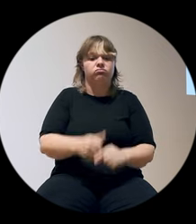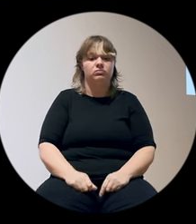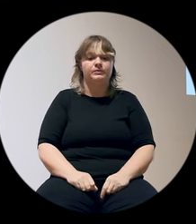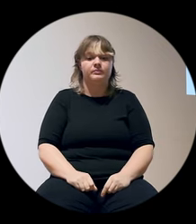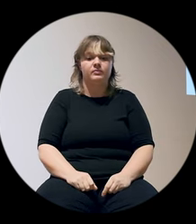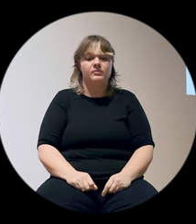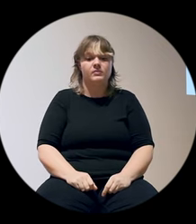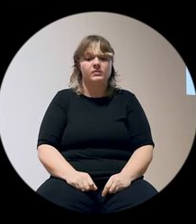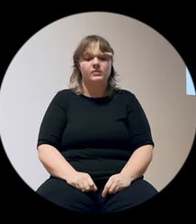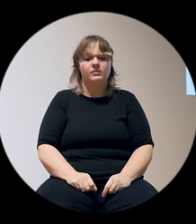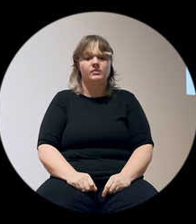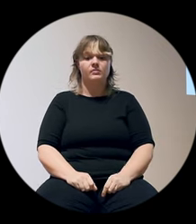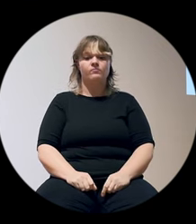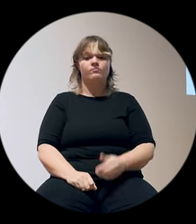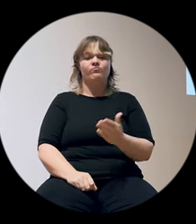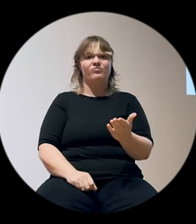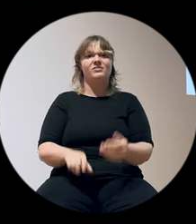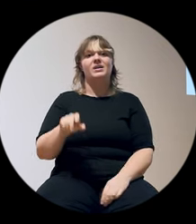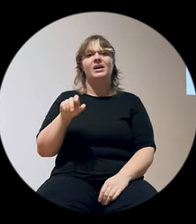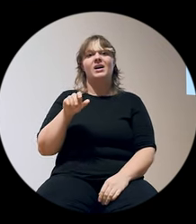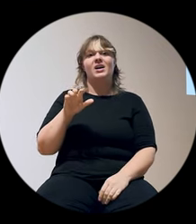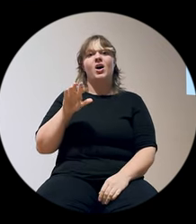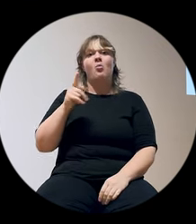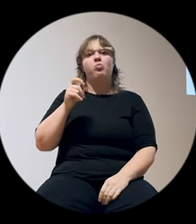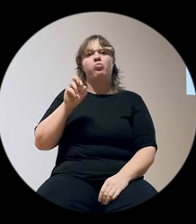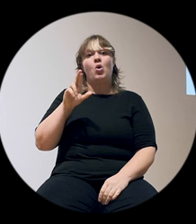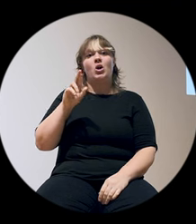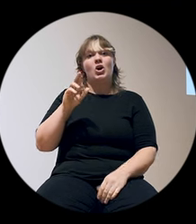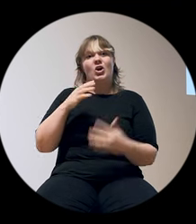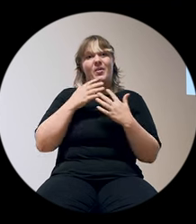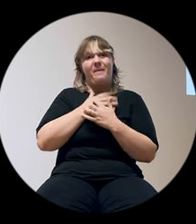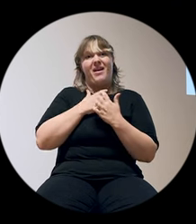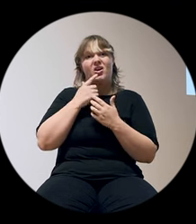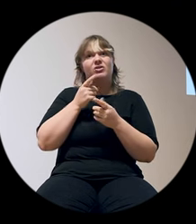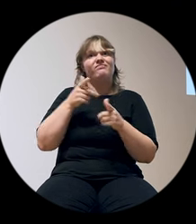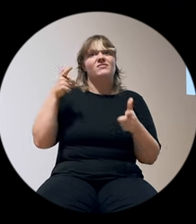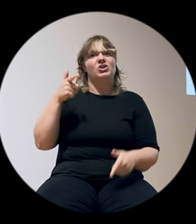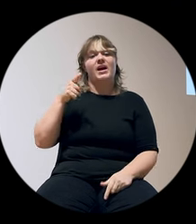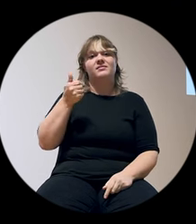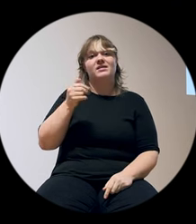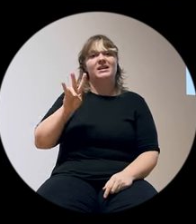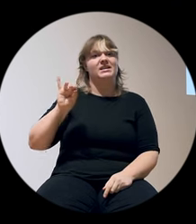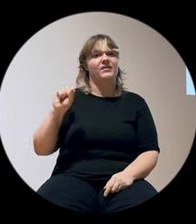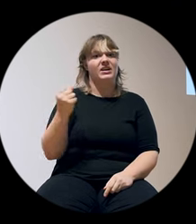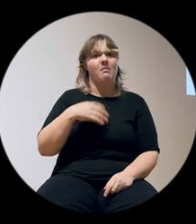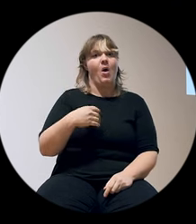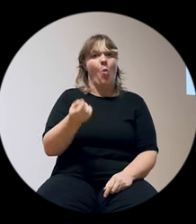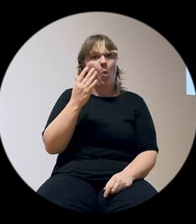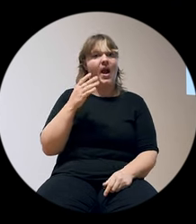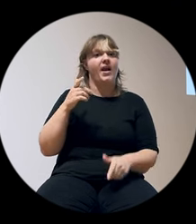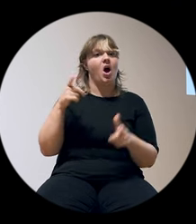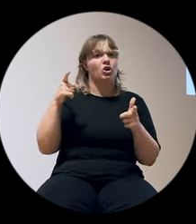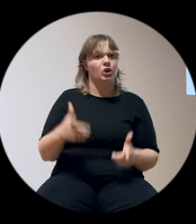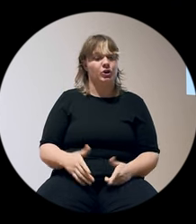We Dreamt Deaf, a taxidermy polar bear shot in 1970s in Shishmaref by a white sport hunter. The